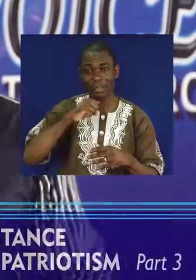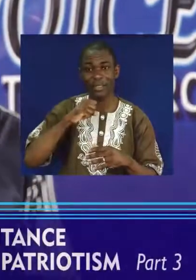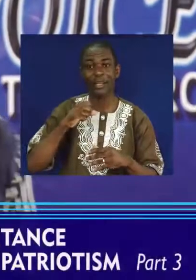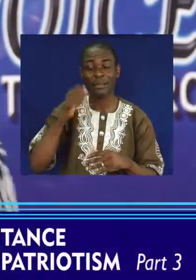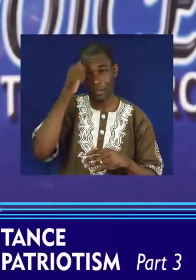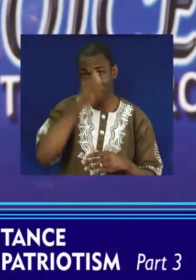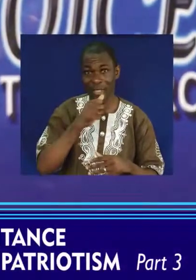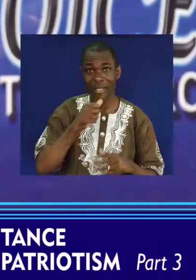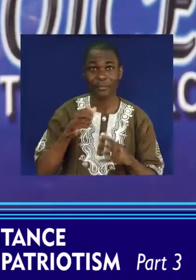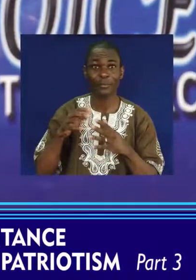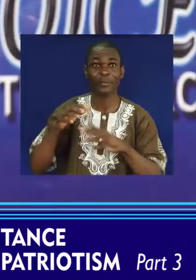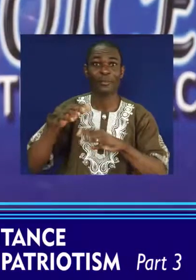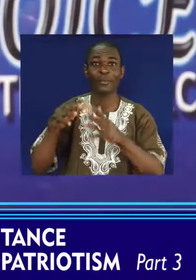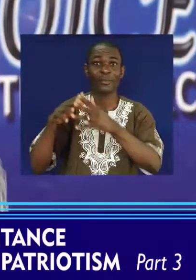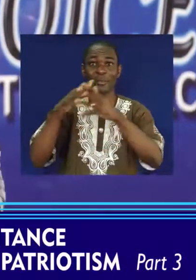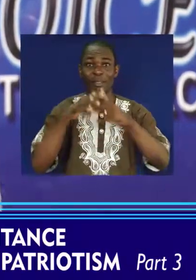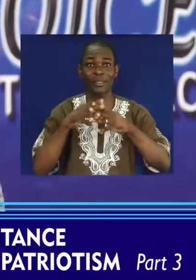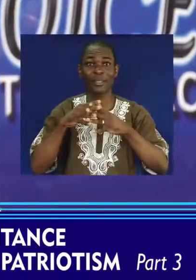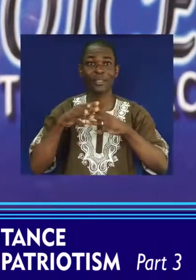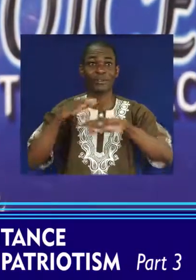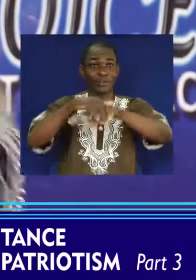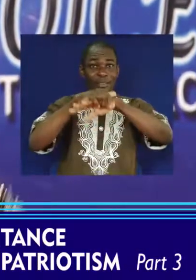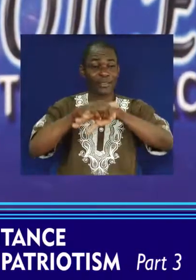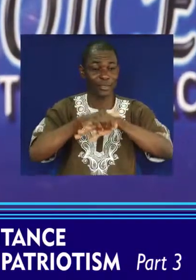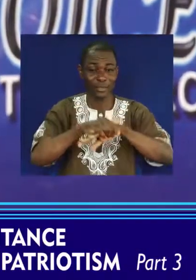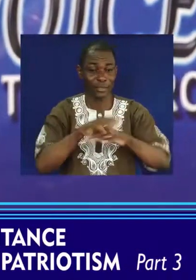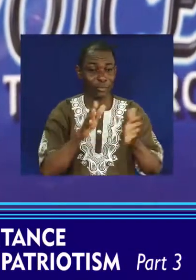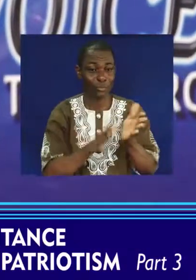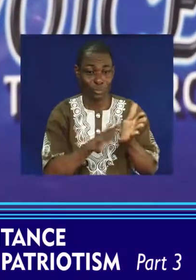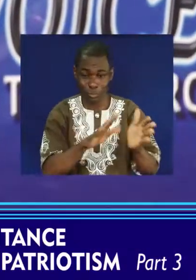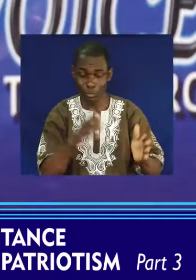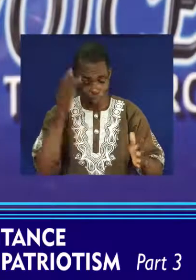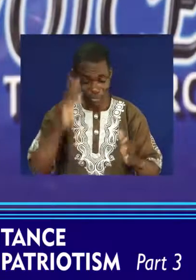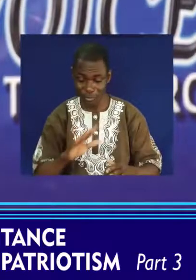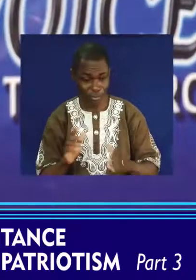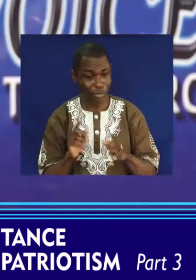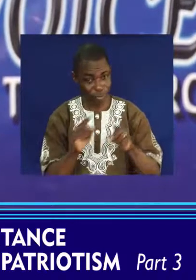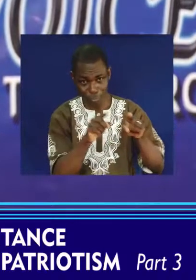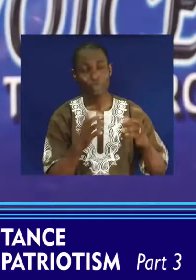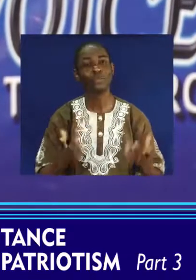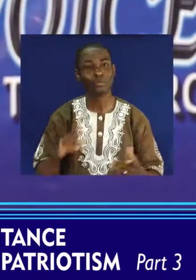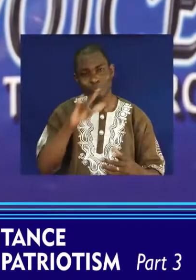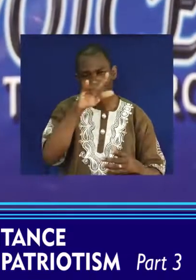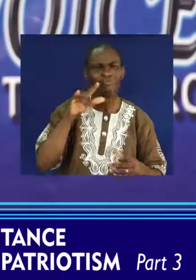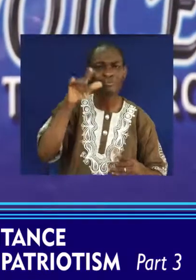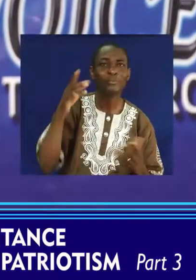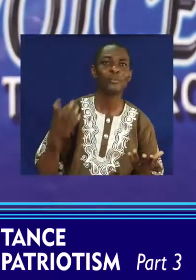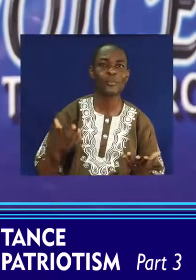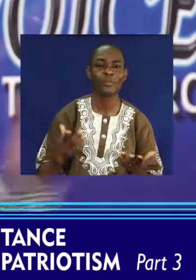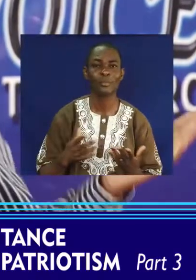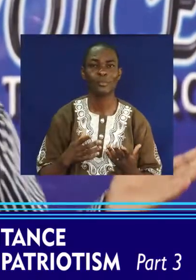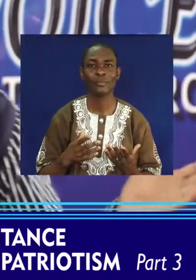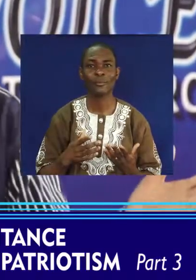So, some way your mind, no, your educational system, some way in year. What the mumma echo a day of richly? Wow, to